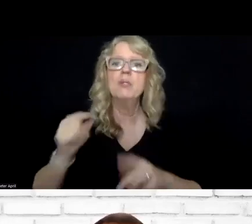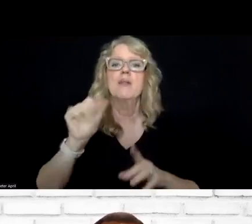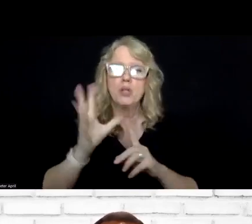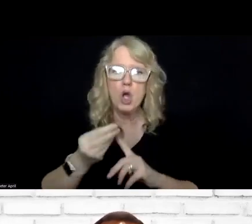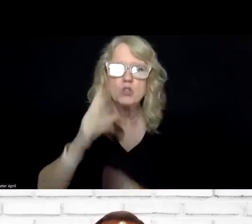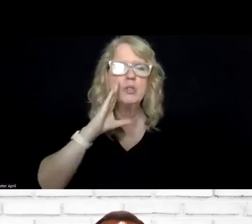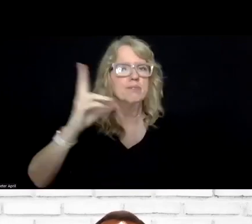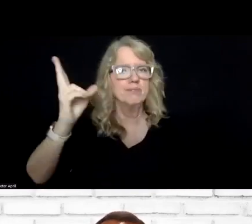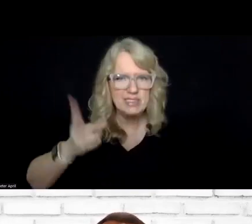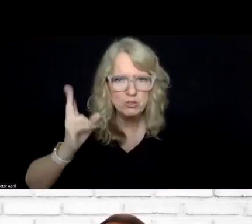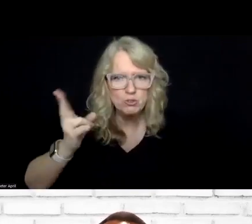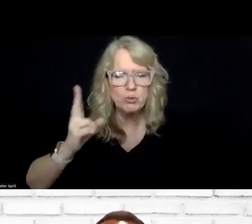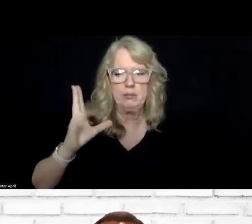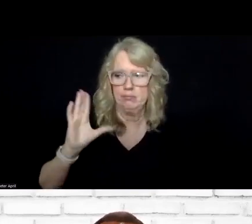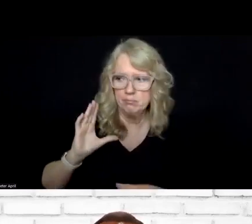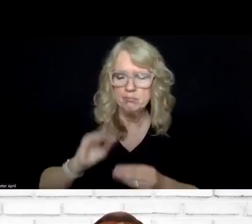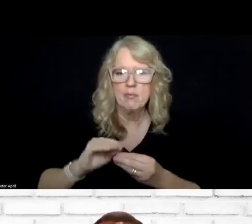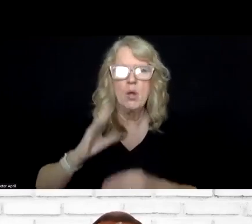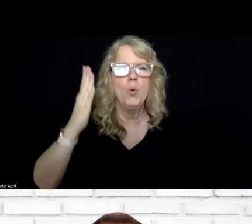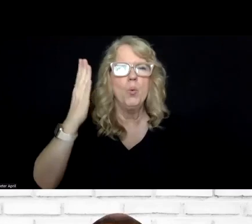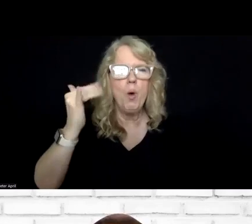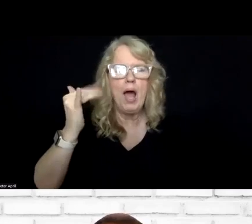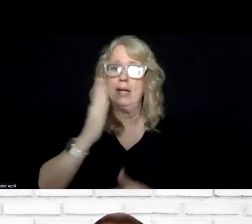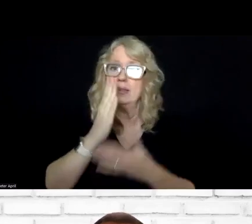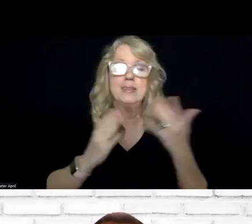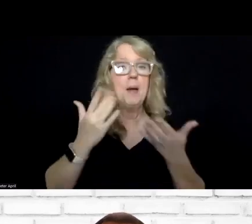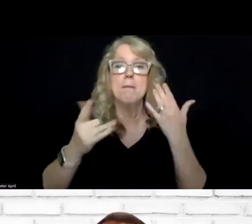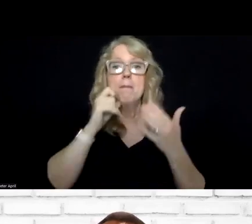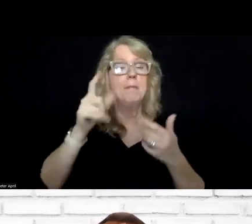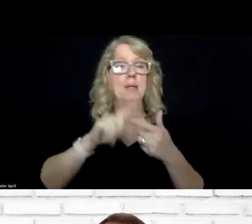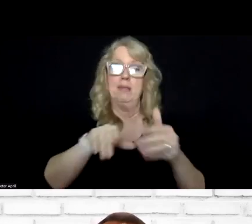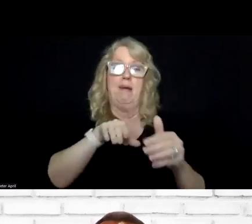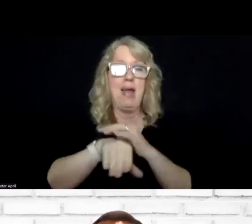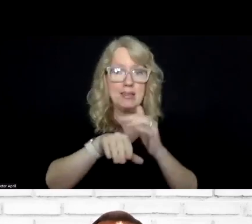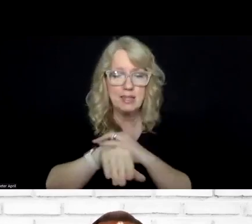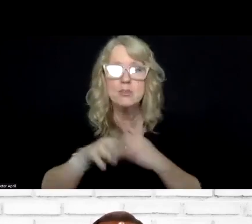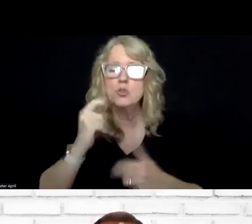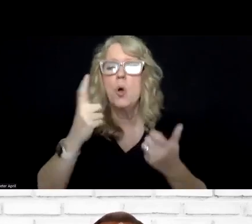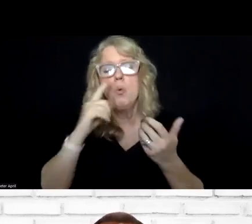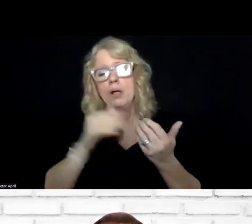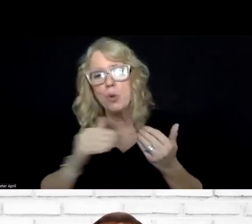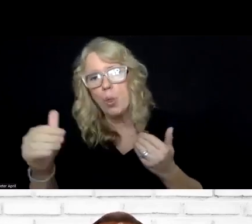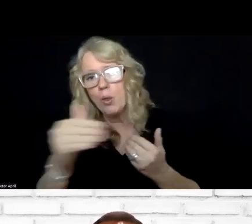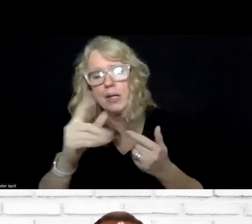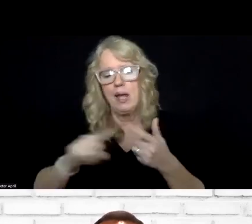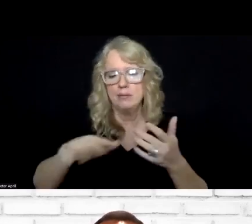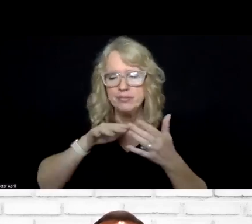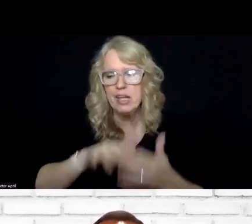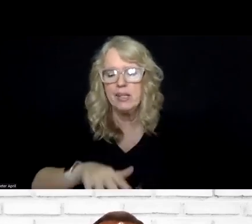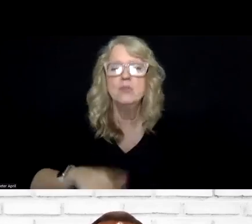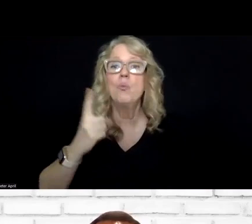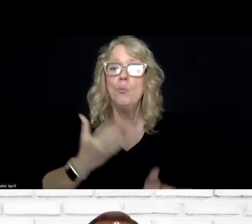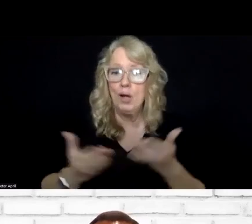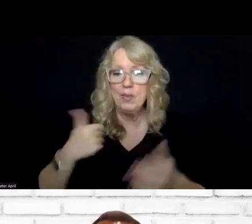cultural history as a reason why some may not be accessing. So looking ahead at what studies are available, the one thing